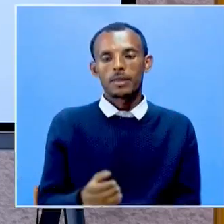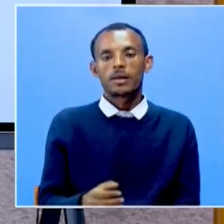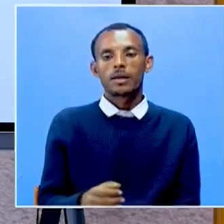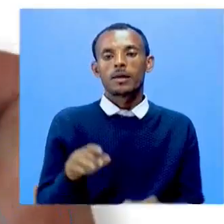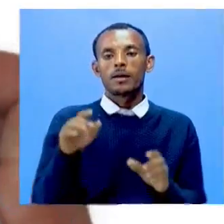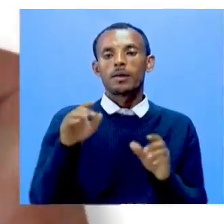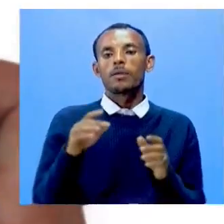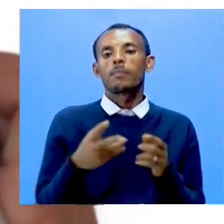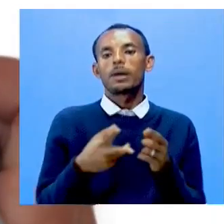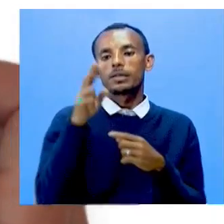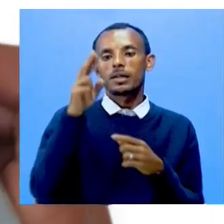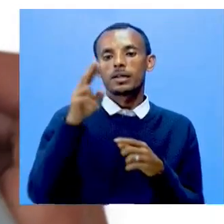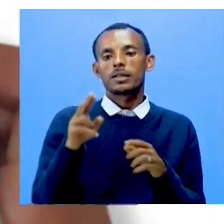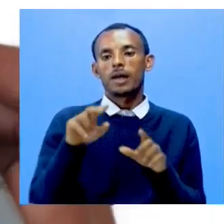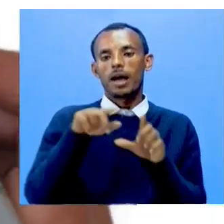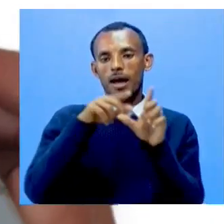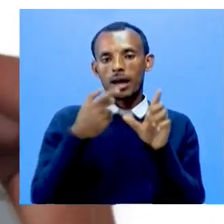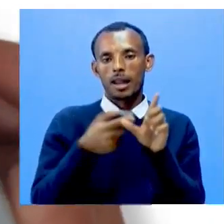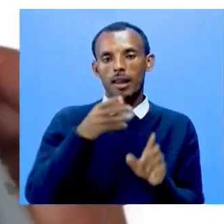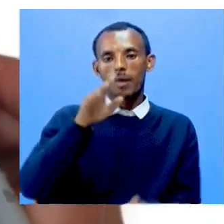angle